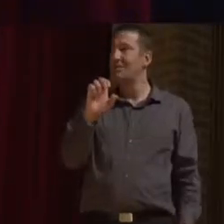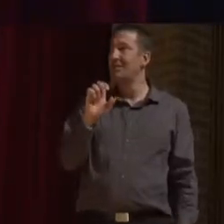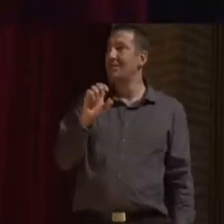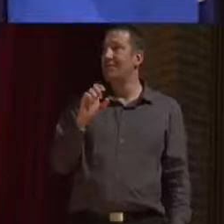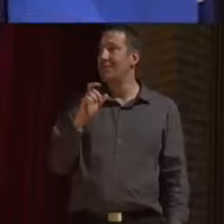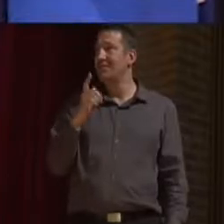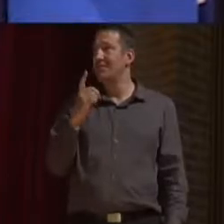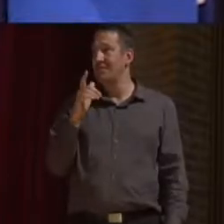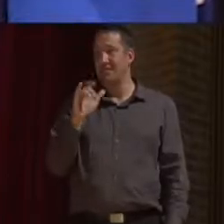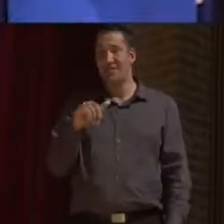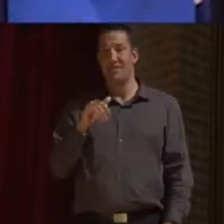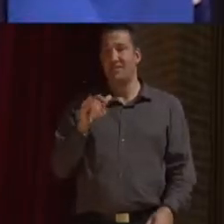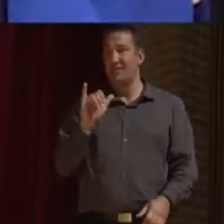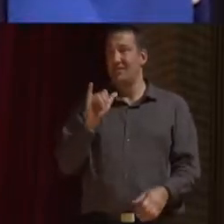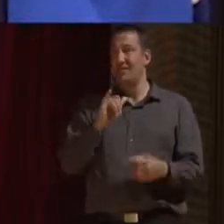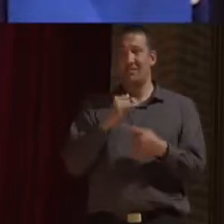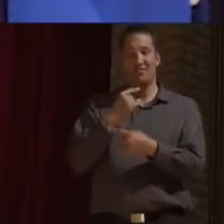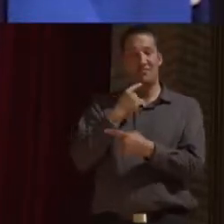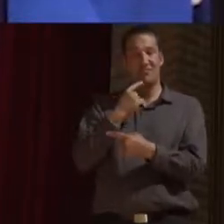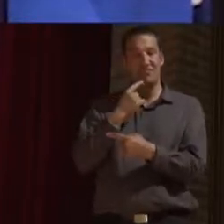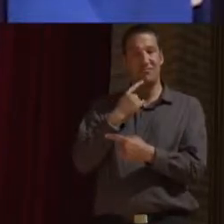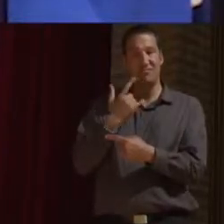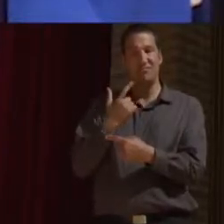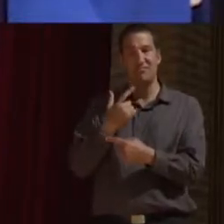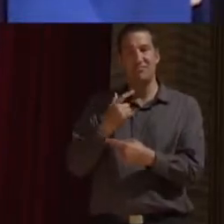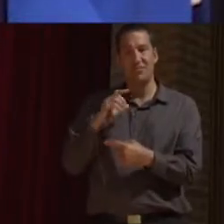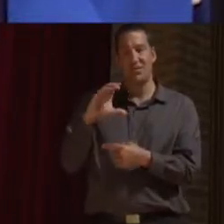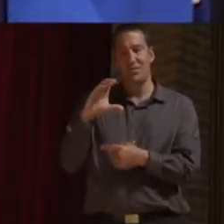basically what's going off of what Chris has said,